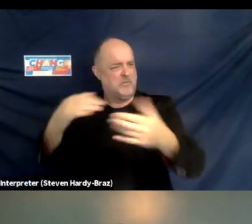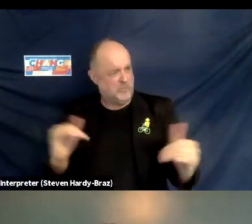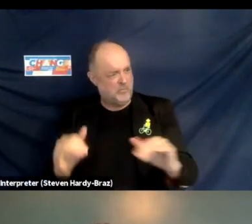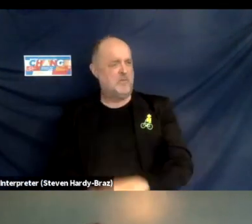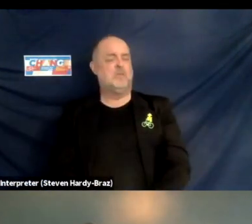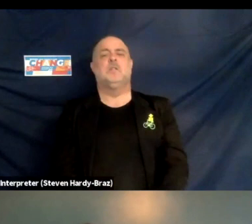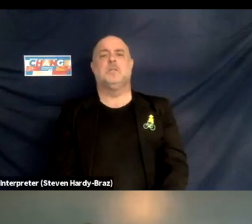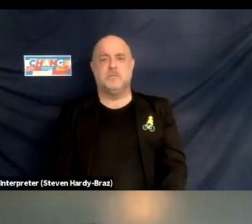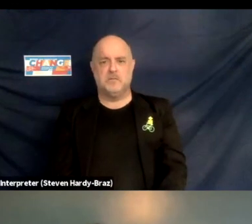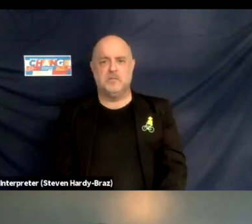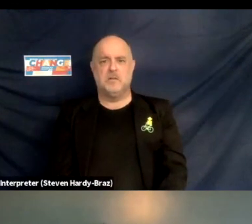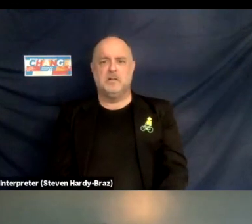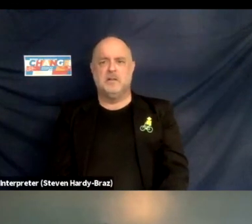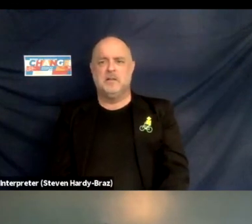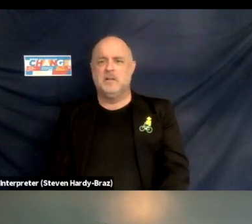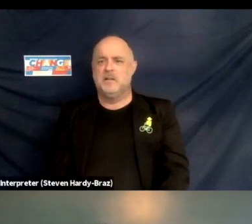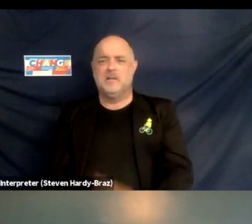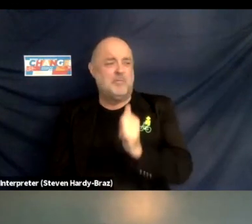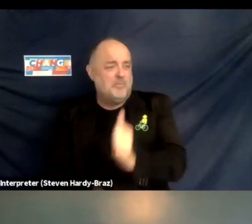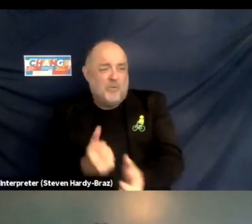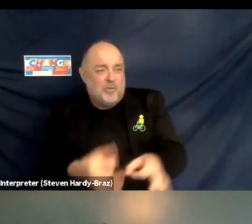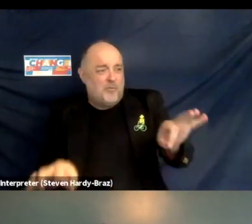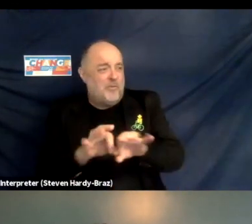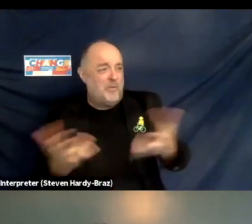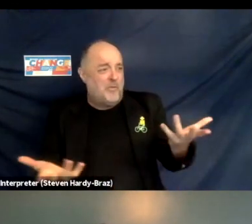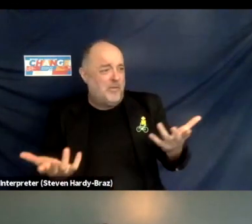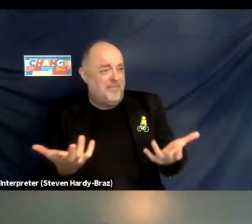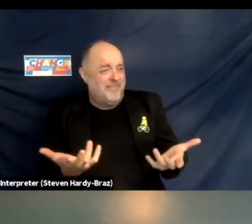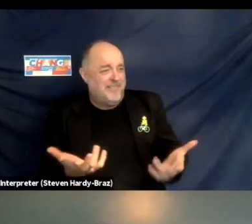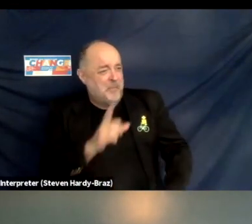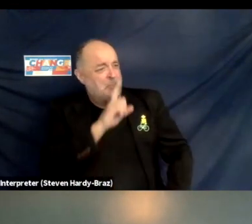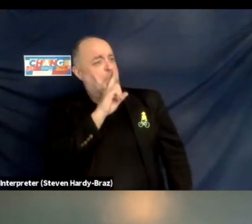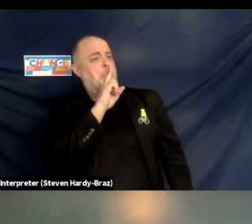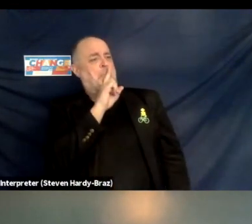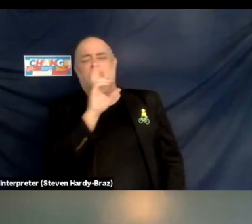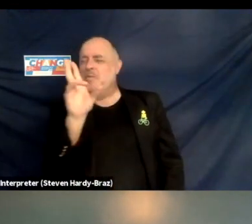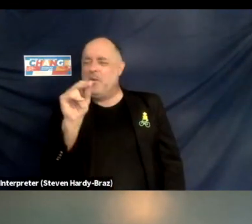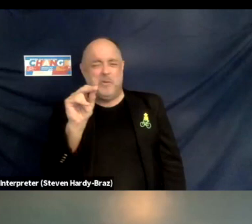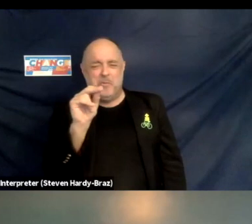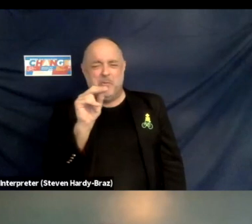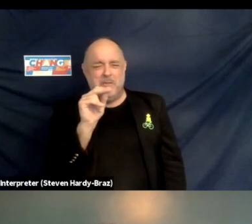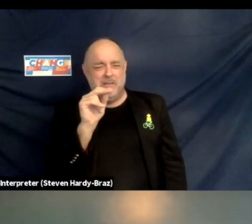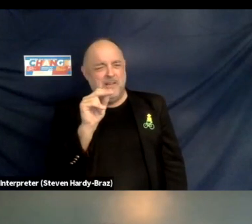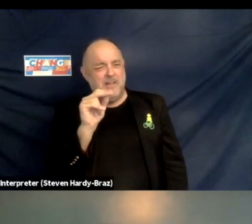most importantly, don't be quiet. I mean, because being quiet about these issues